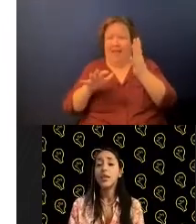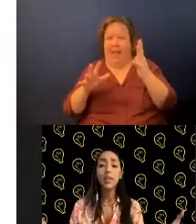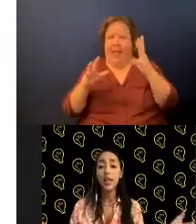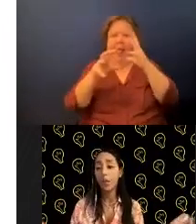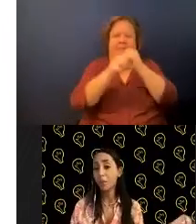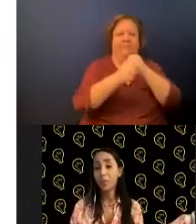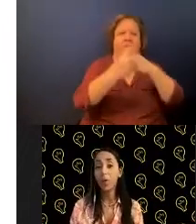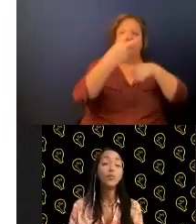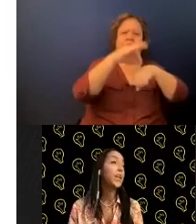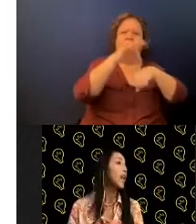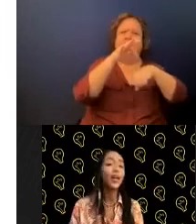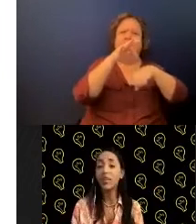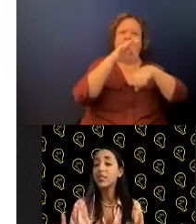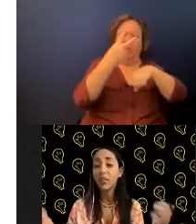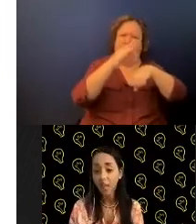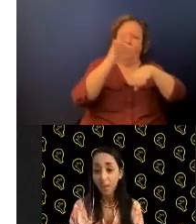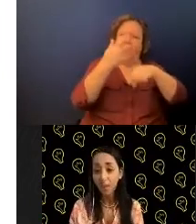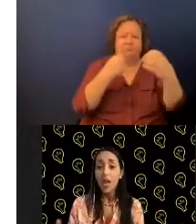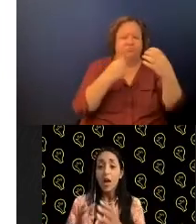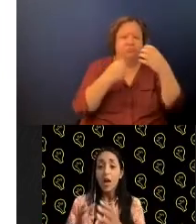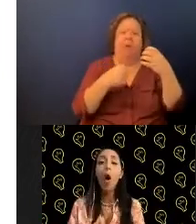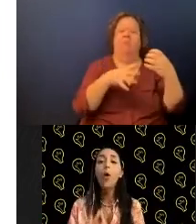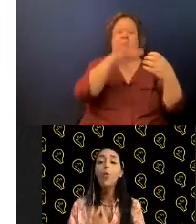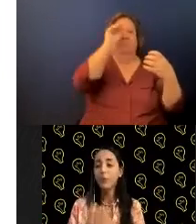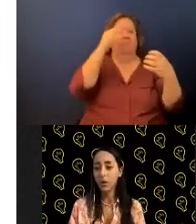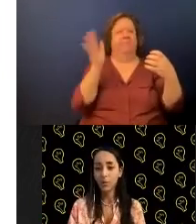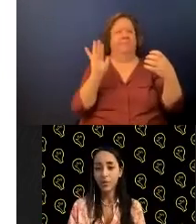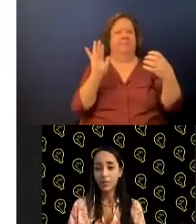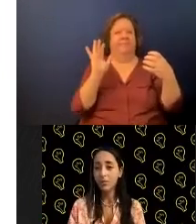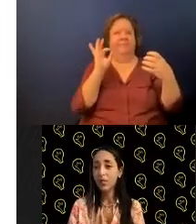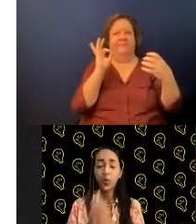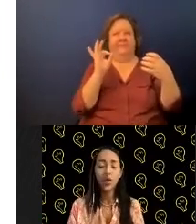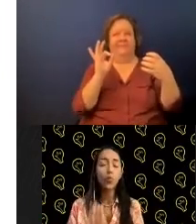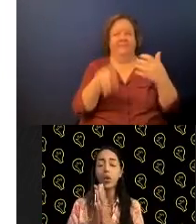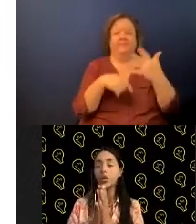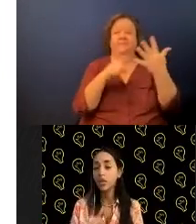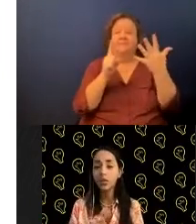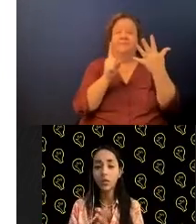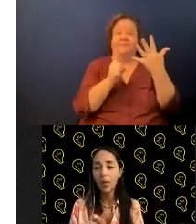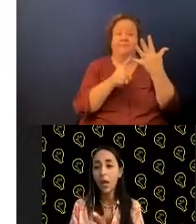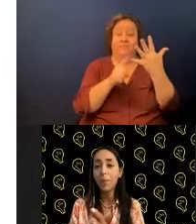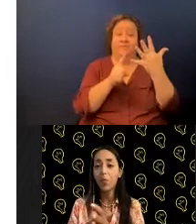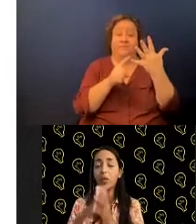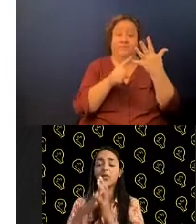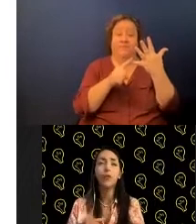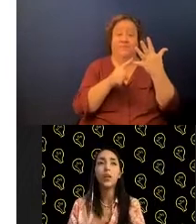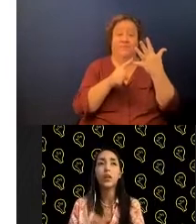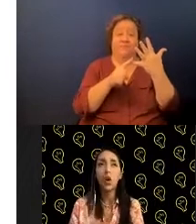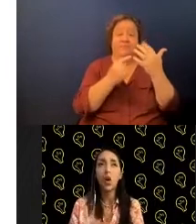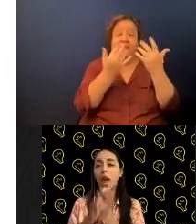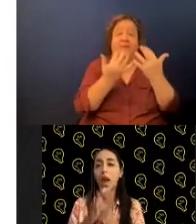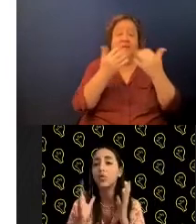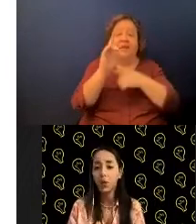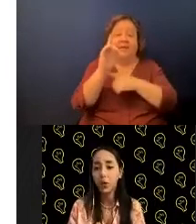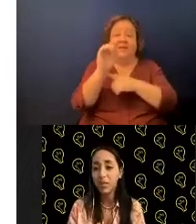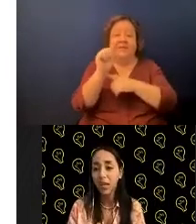least, data, my people. Data is key. All programs that we will continue to develop, we definitely know